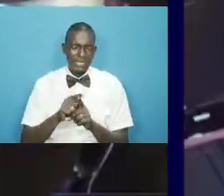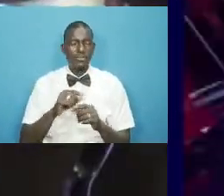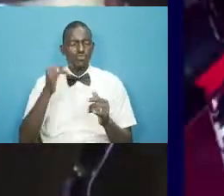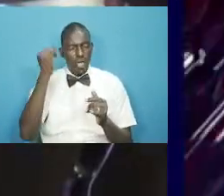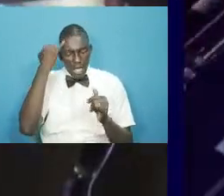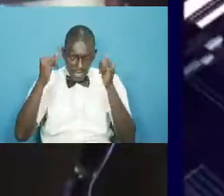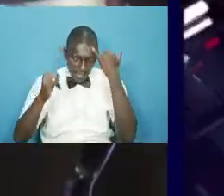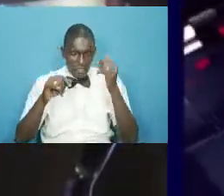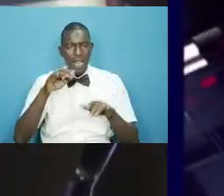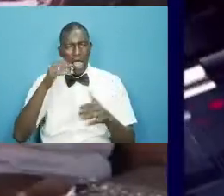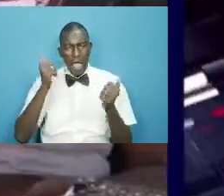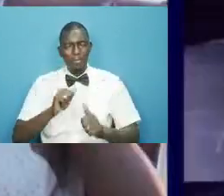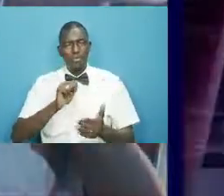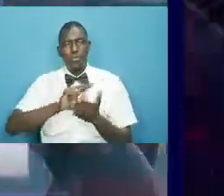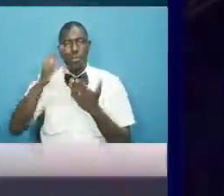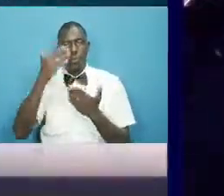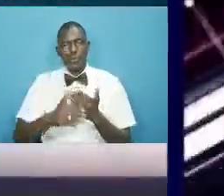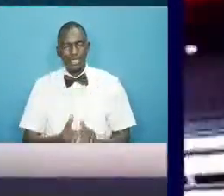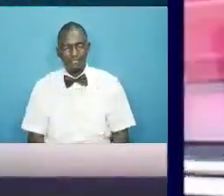got underway at the weekend.